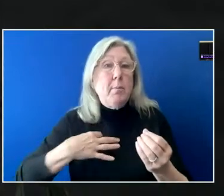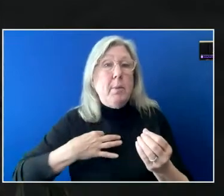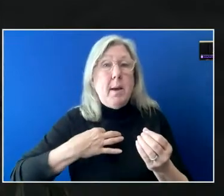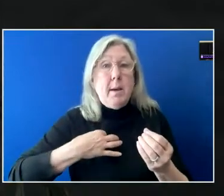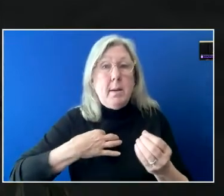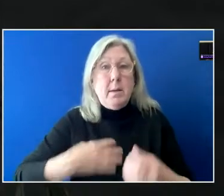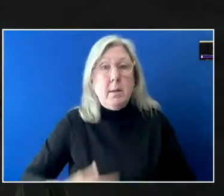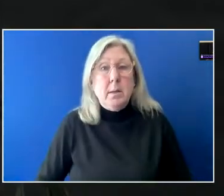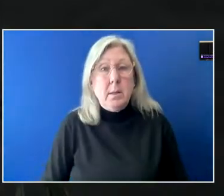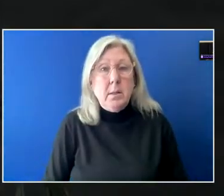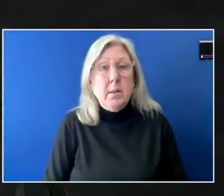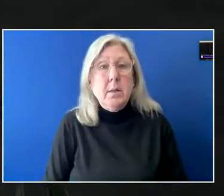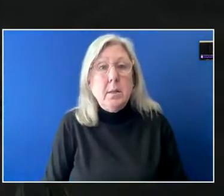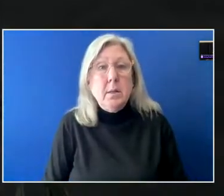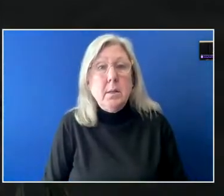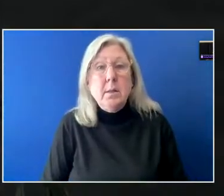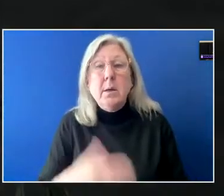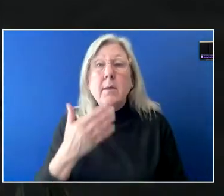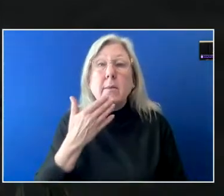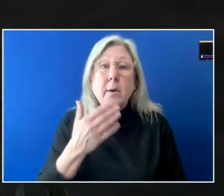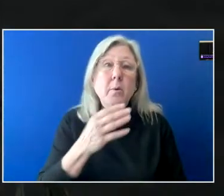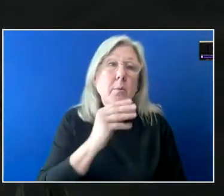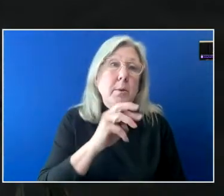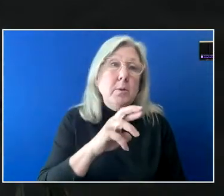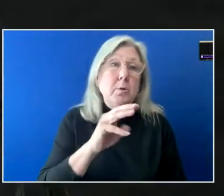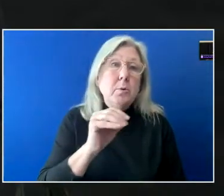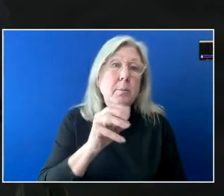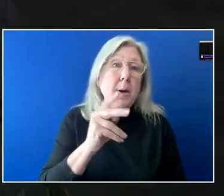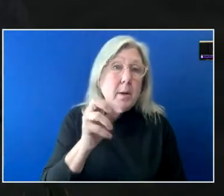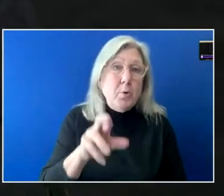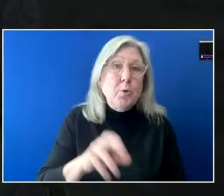applications thank you Mr Miner